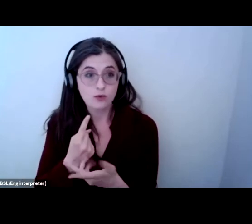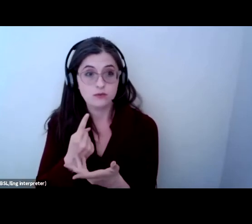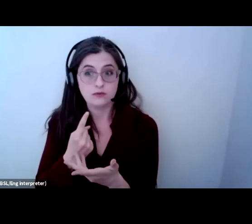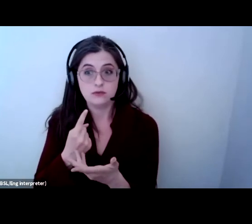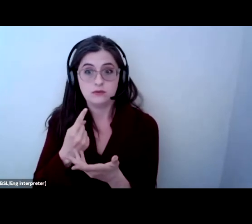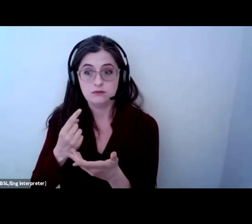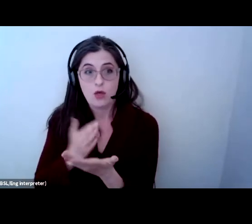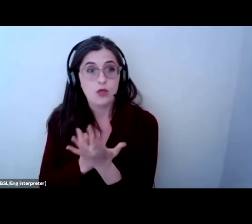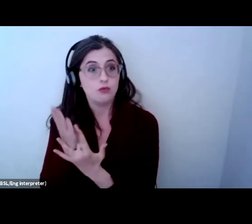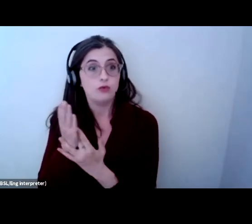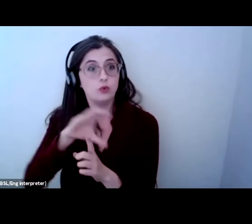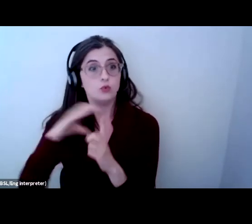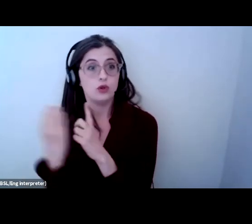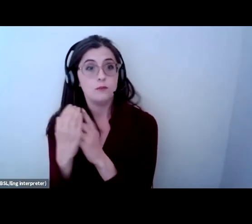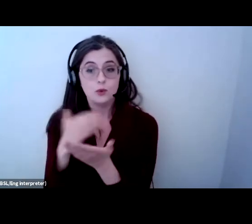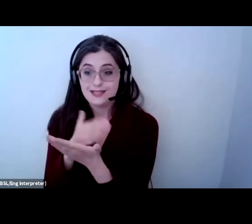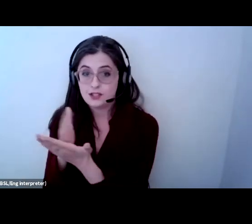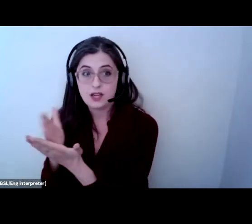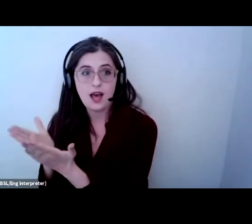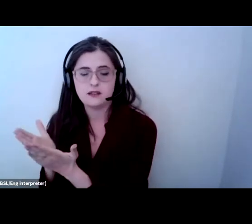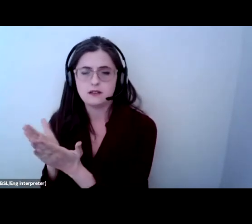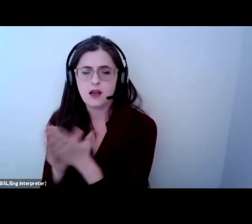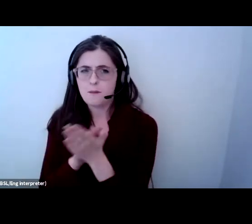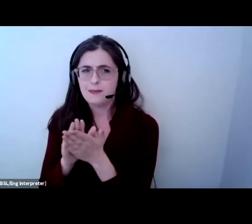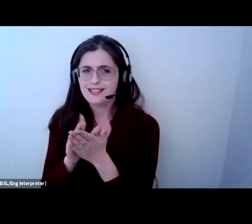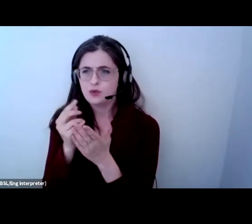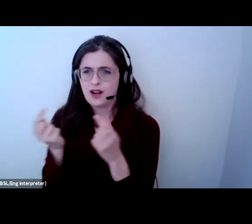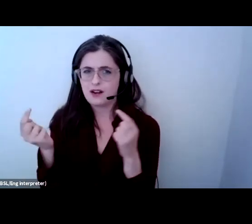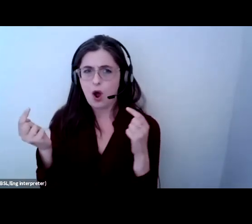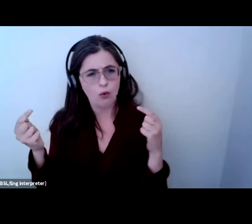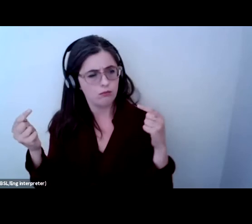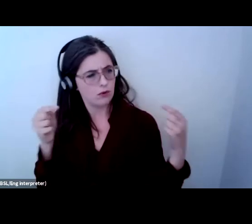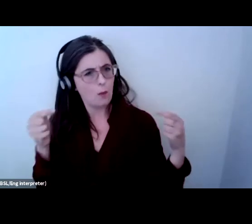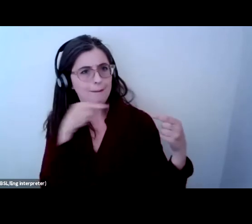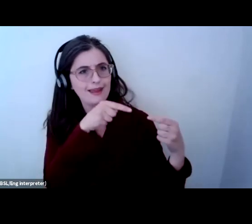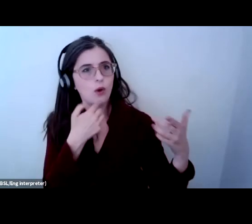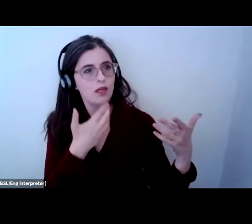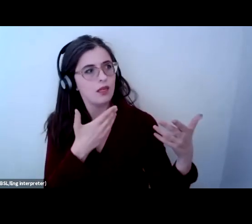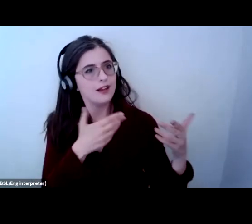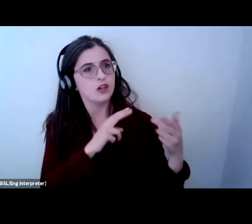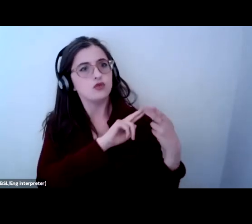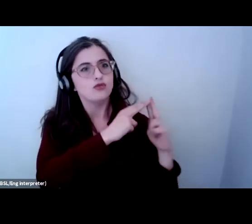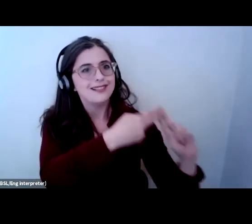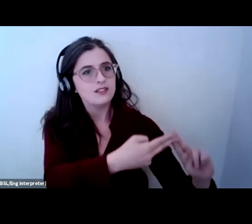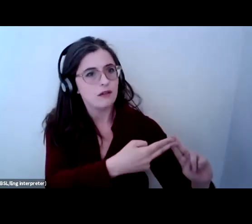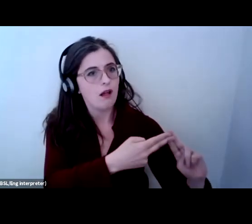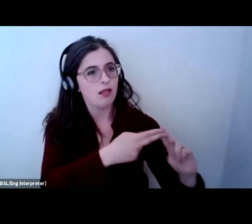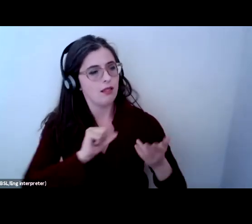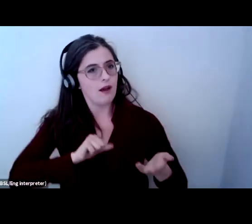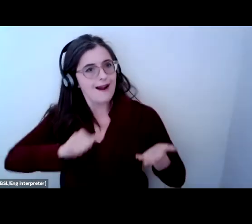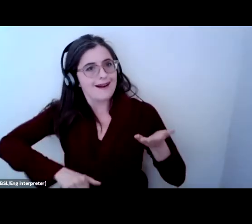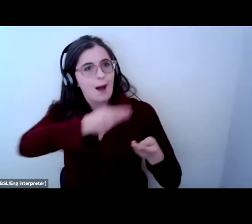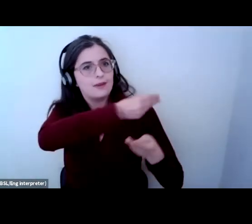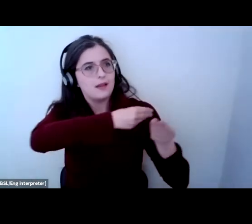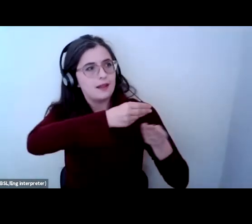with what traditional capitalist platforms are raising in angel investment. So it's a